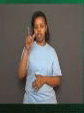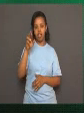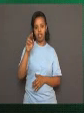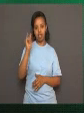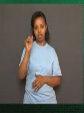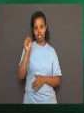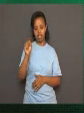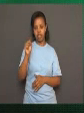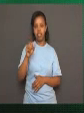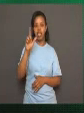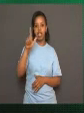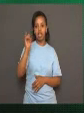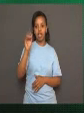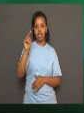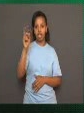Lynx lynx,